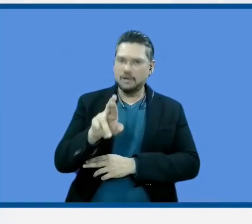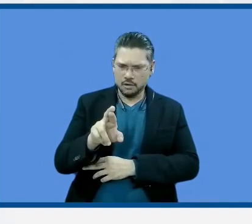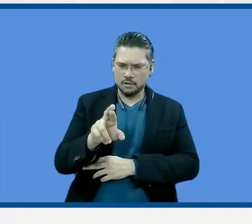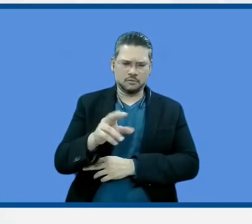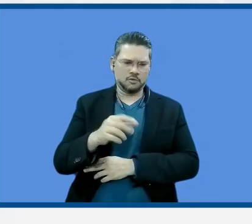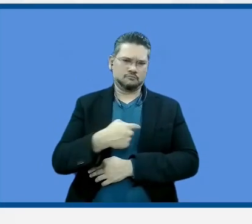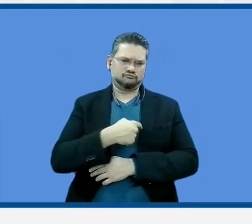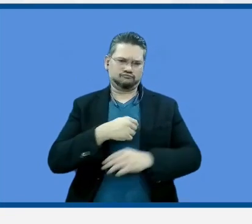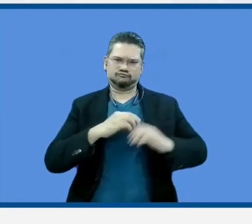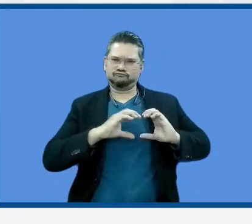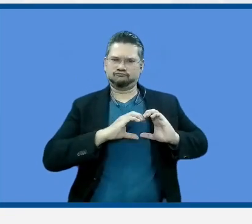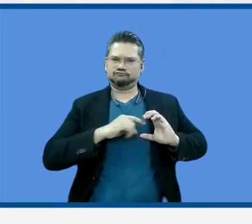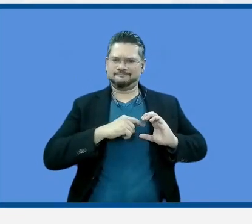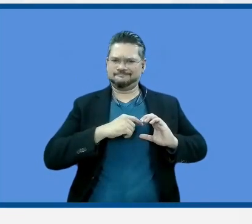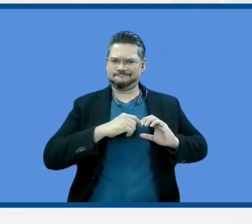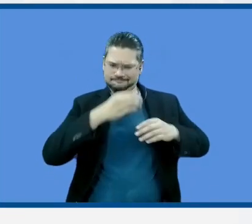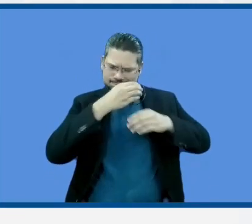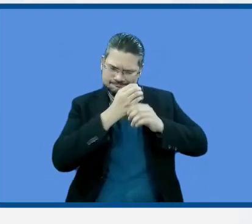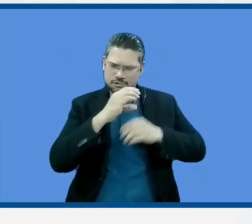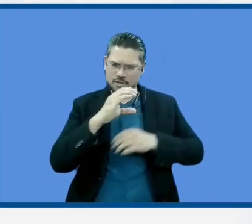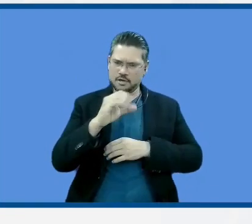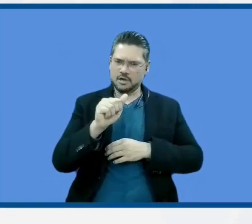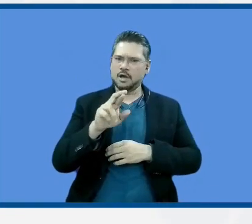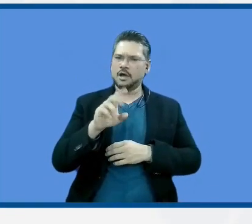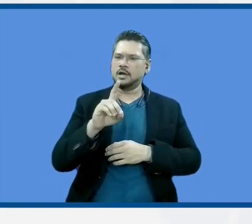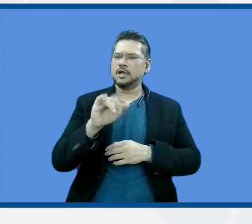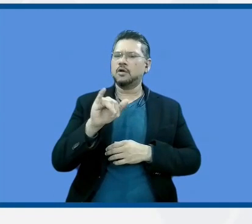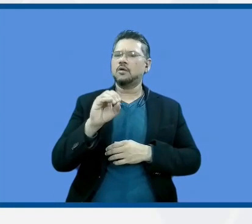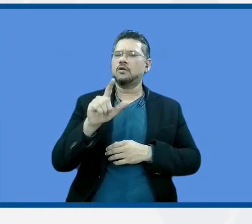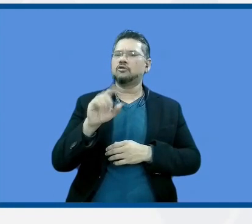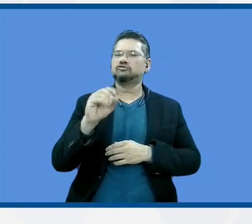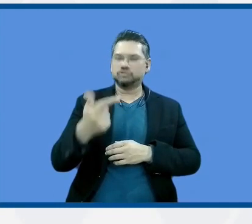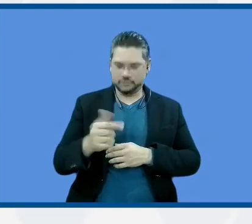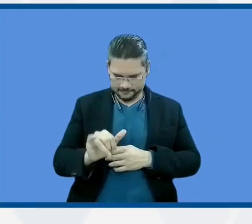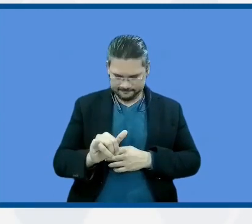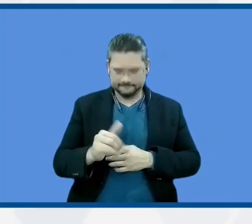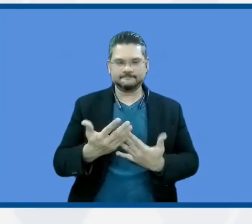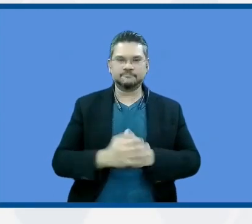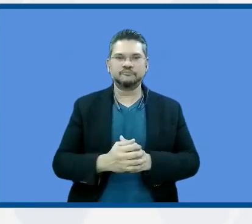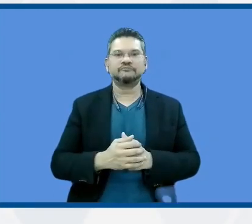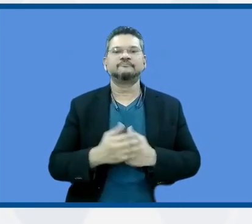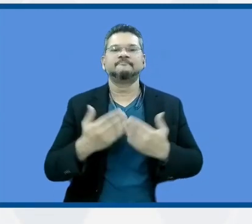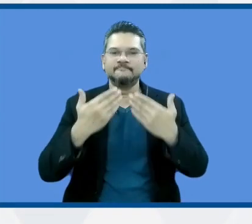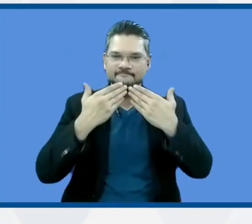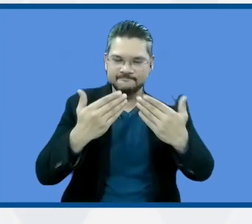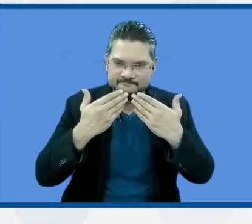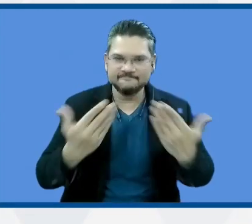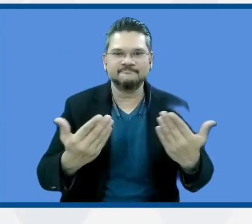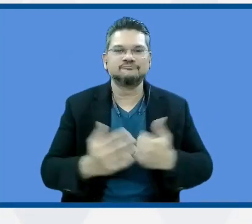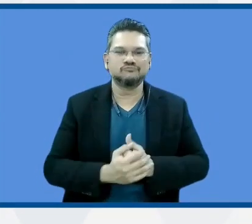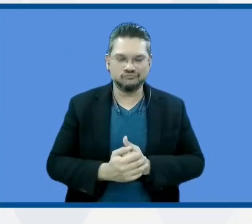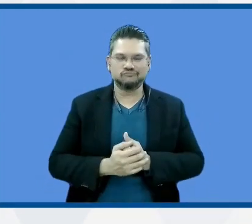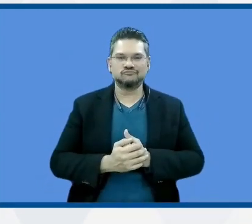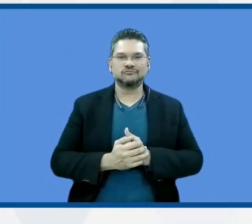Gracias. Thank you very much. Excellency, colleagues, es un placer estar aquí en un hermoso país